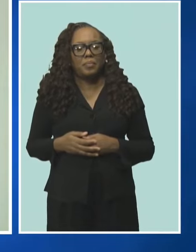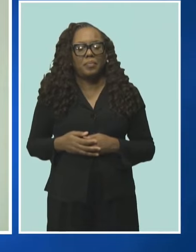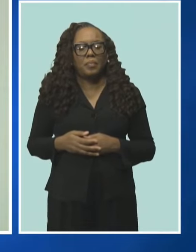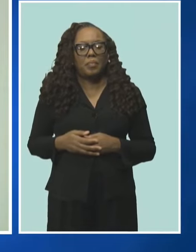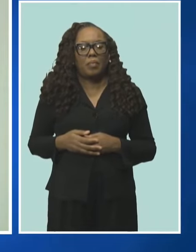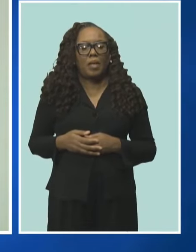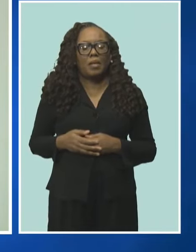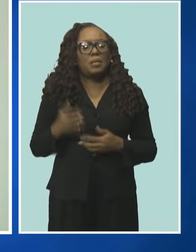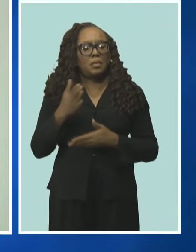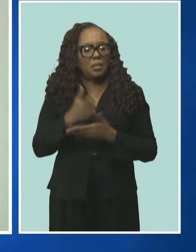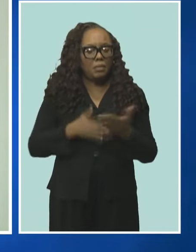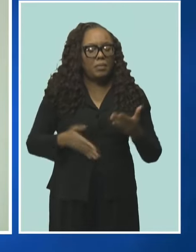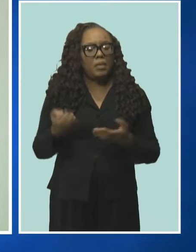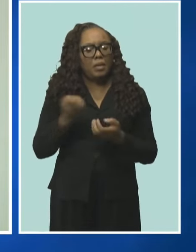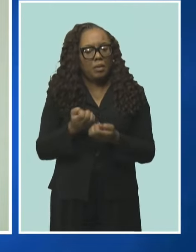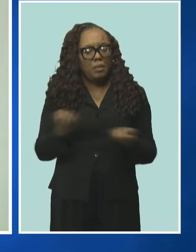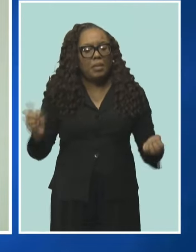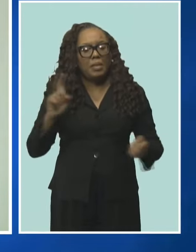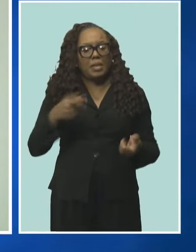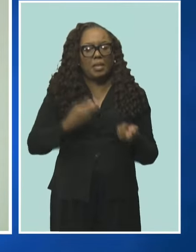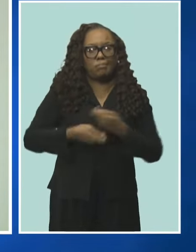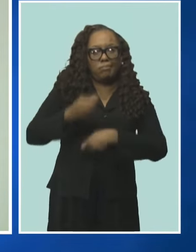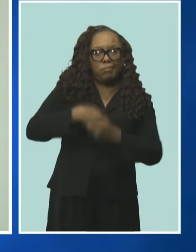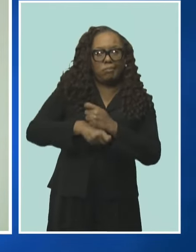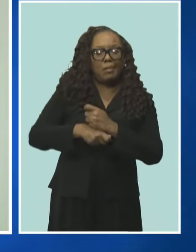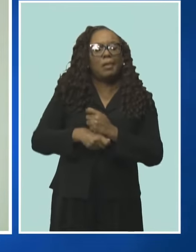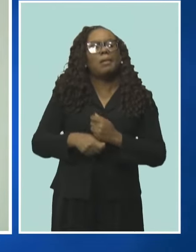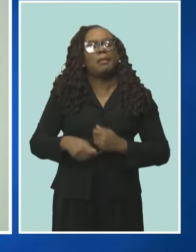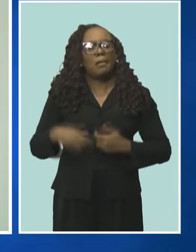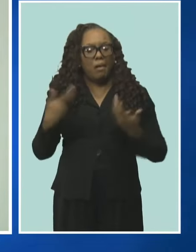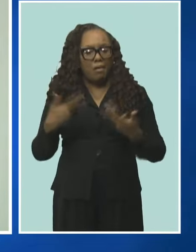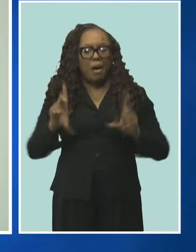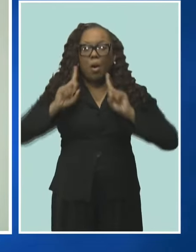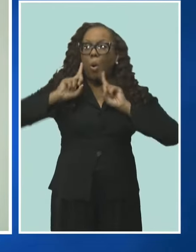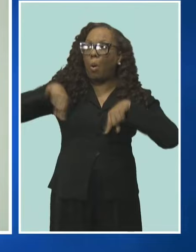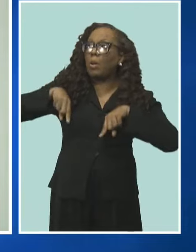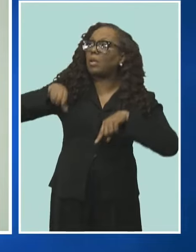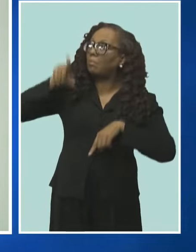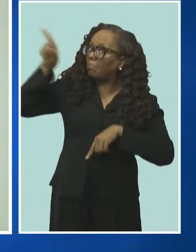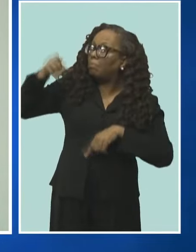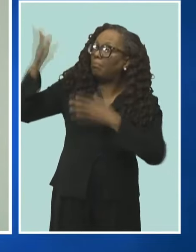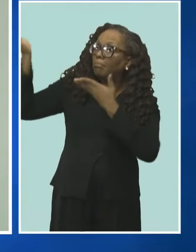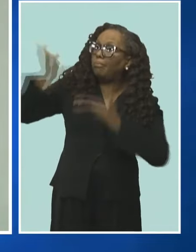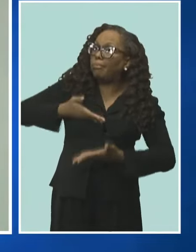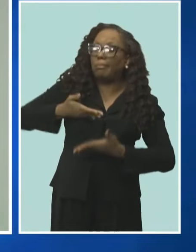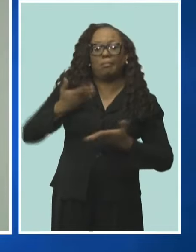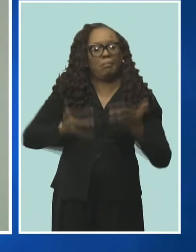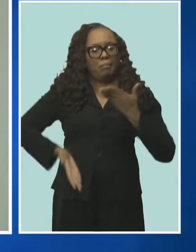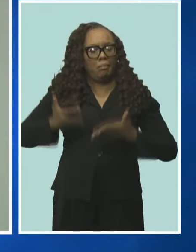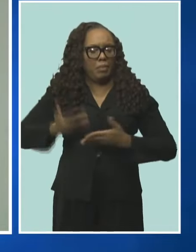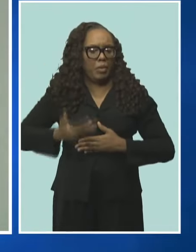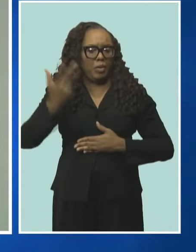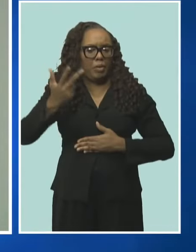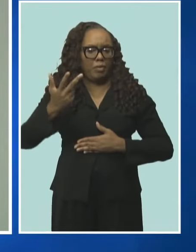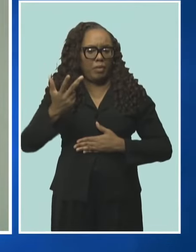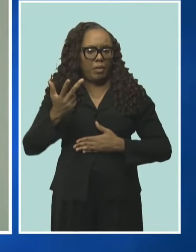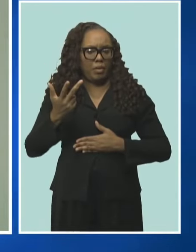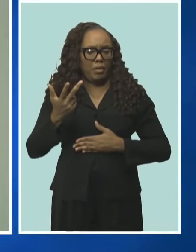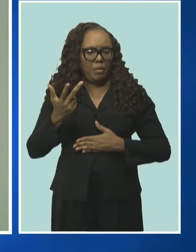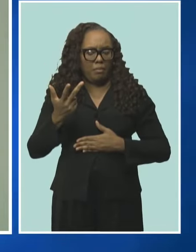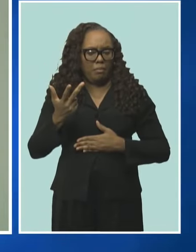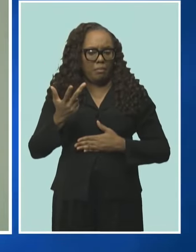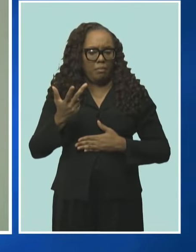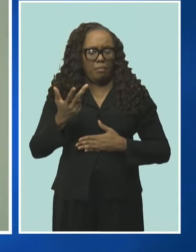that is a work in progress. We already ordered some, so we expect to have at least 3 of them in the next month